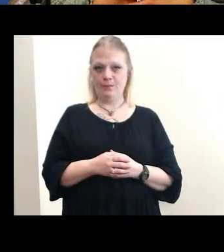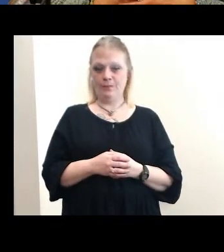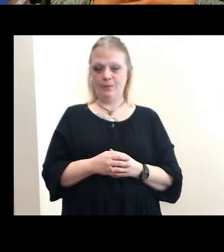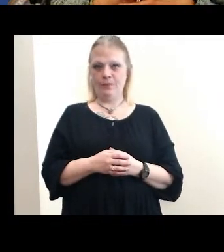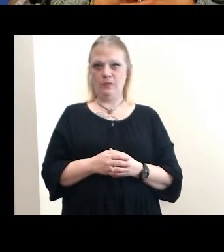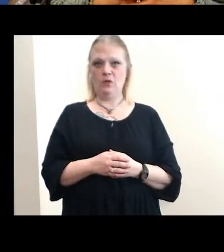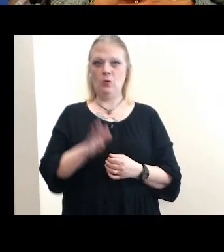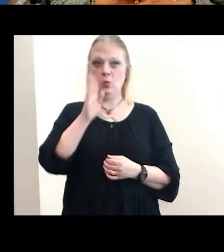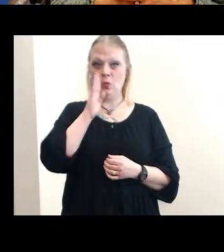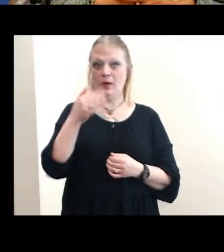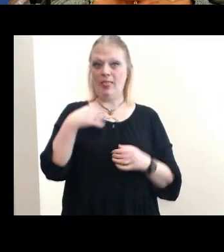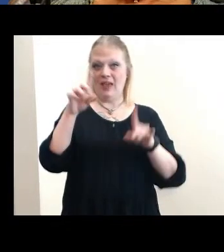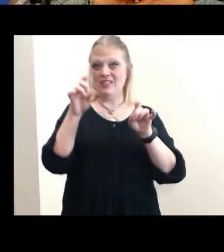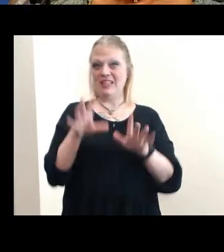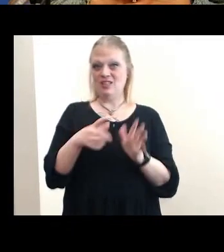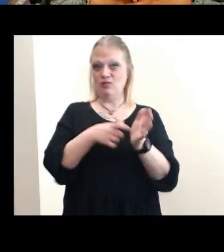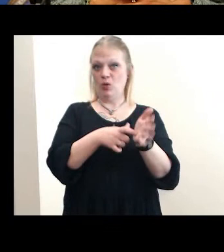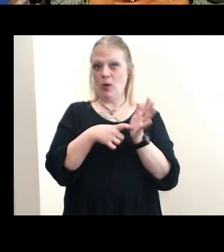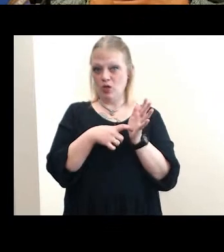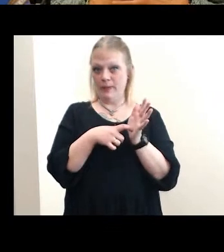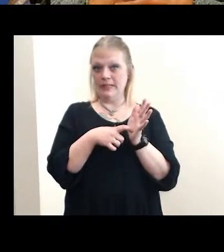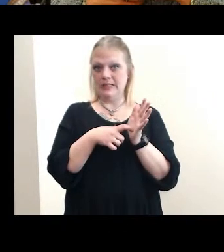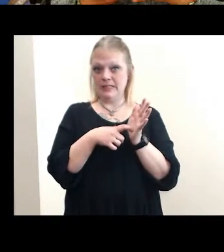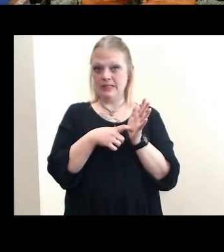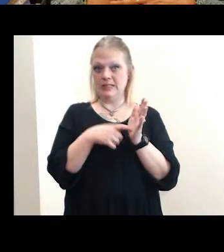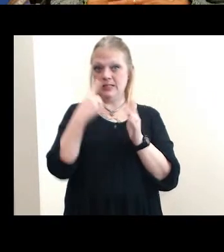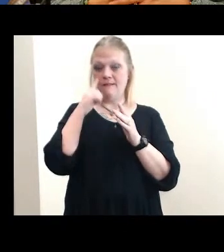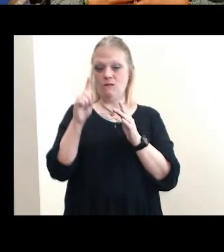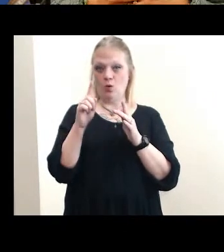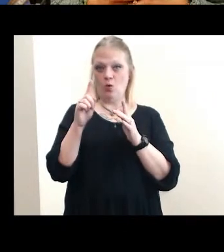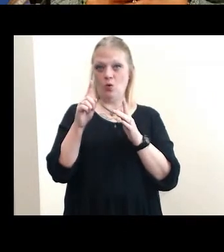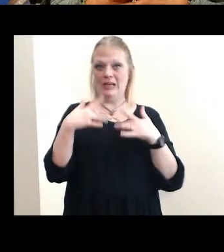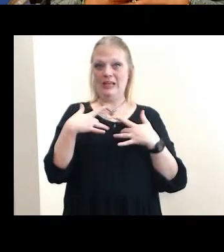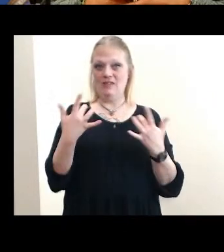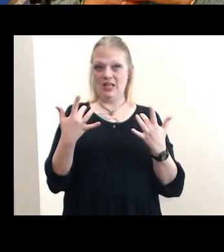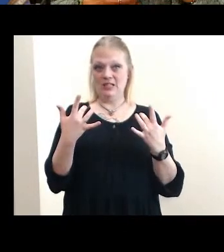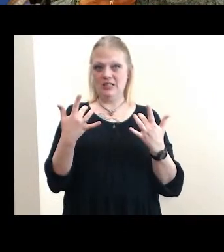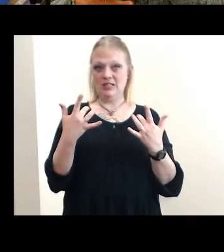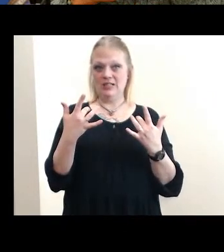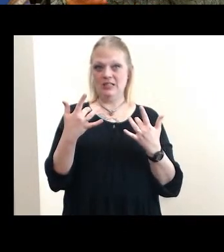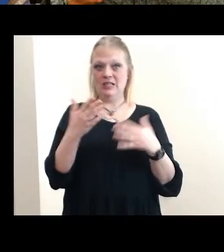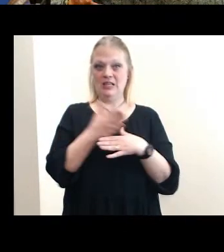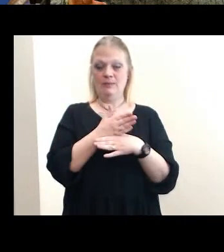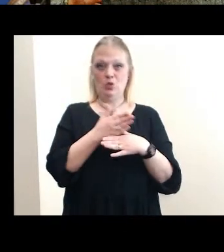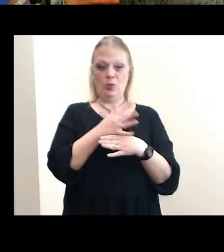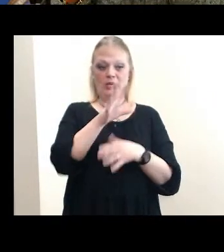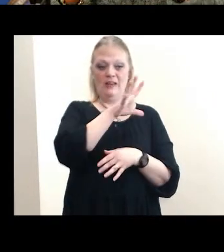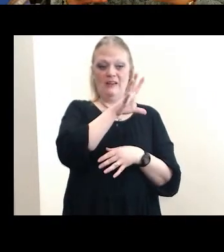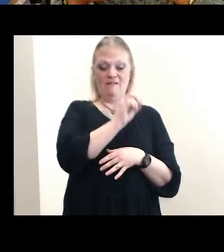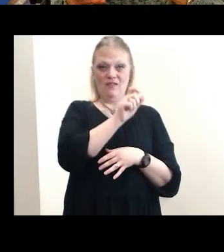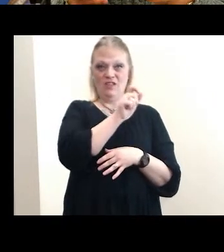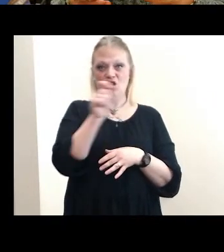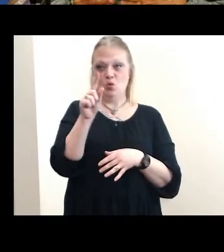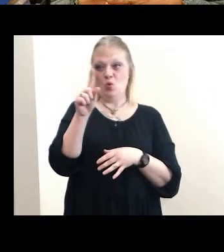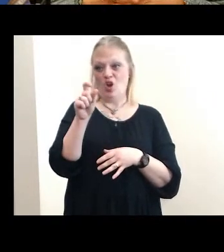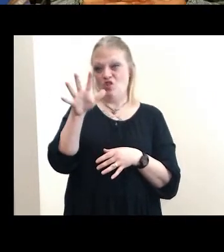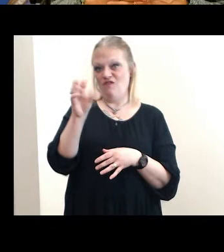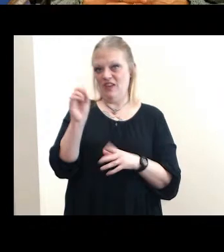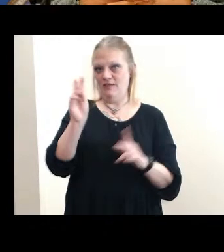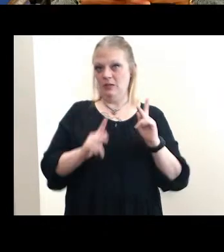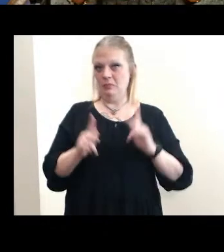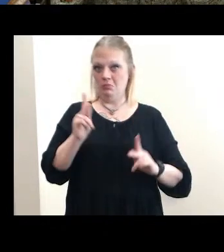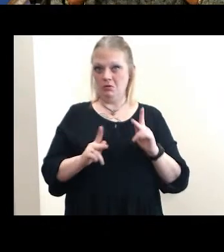going to be testing requirements for events that have either between 50 and 150